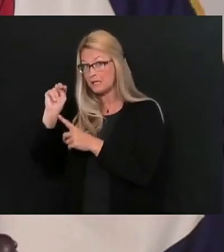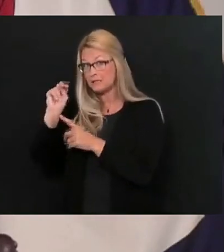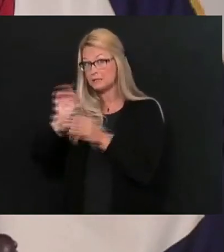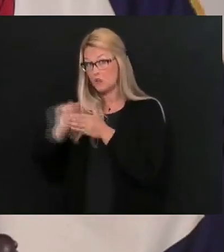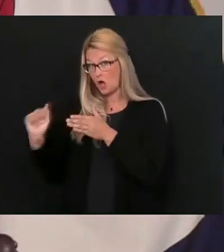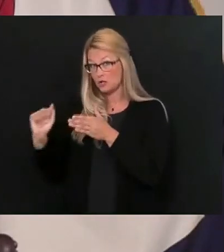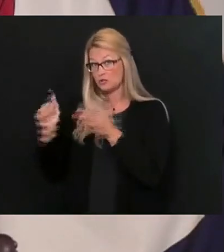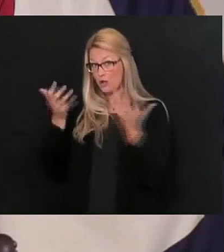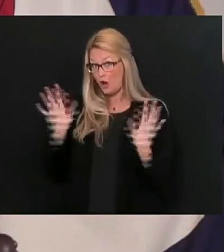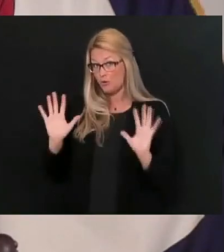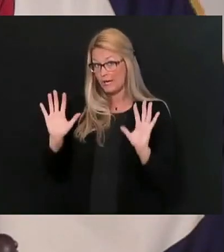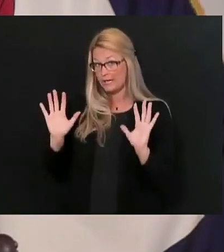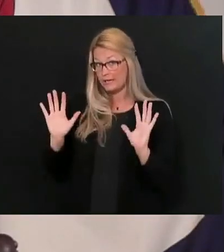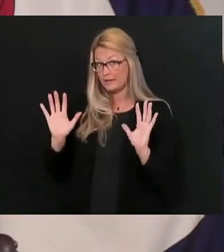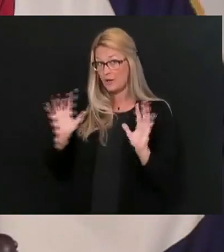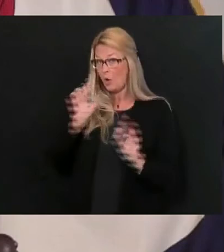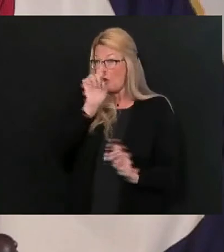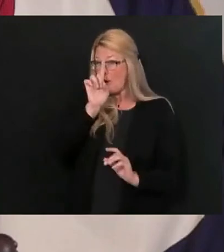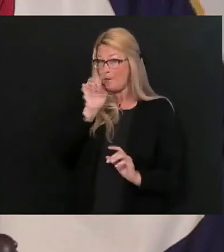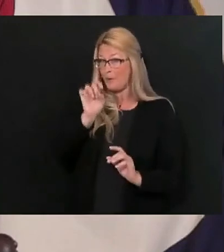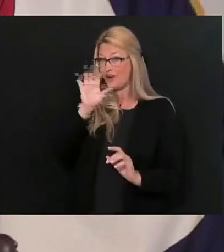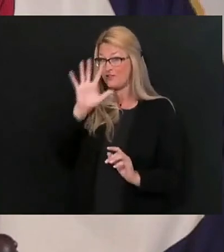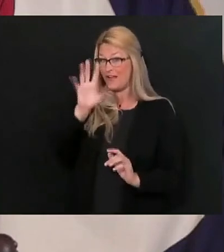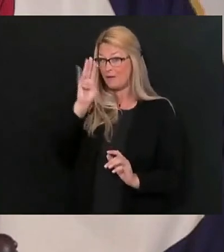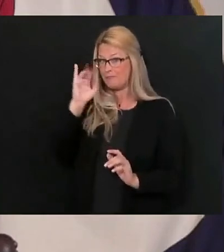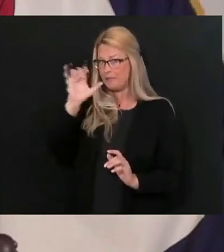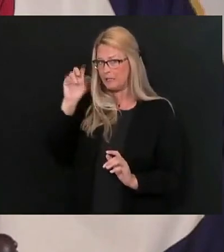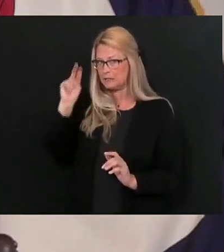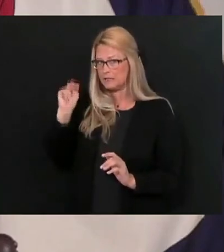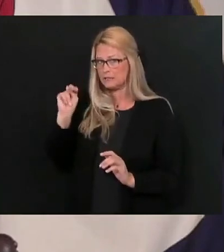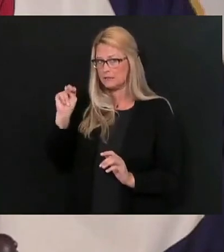billion. It's amazing the amount of dollars that have